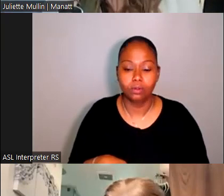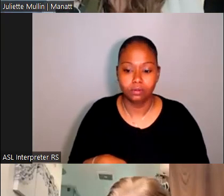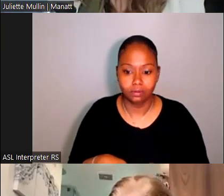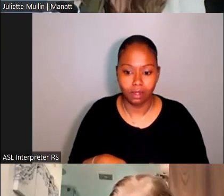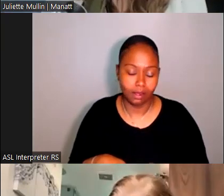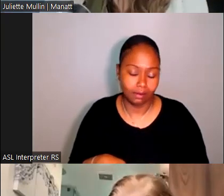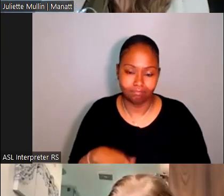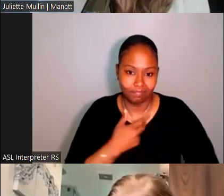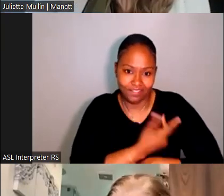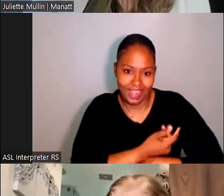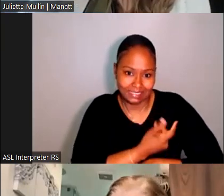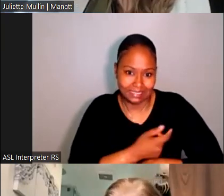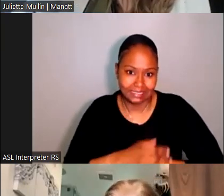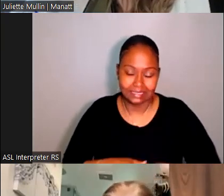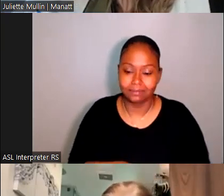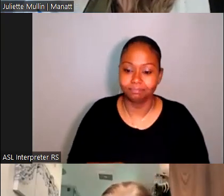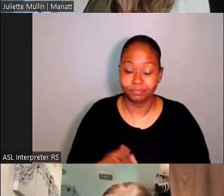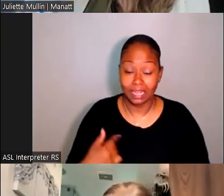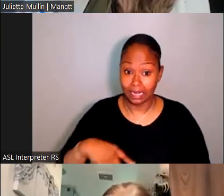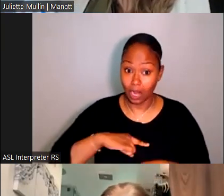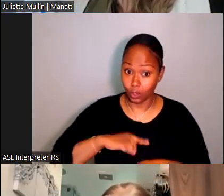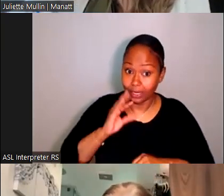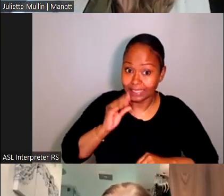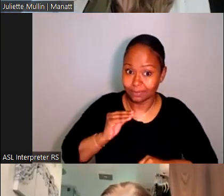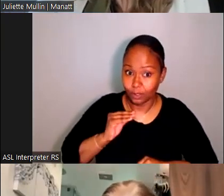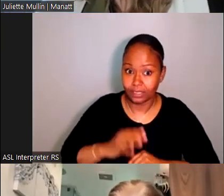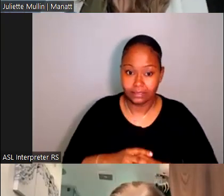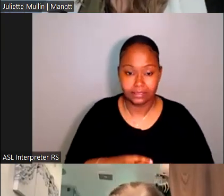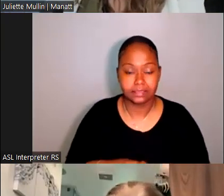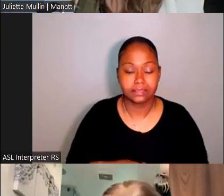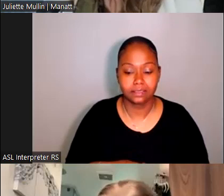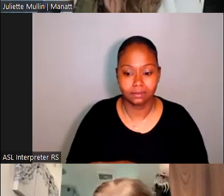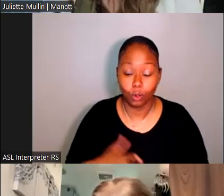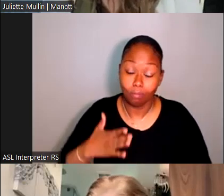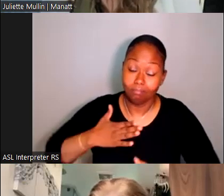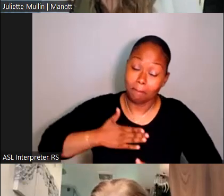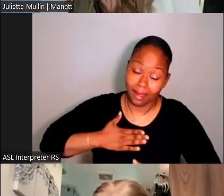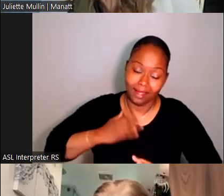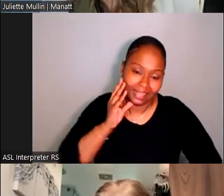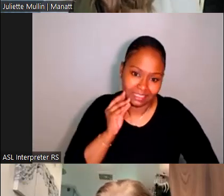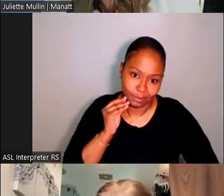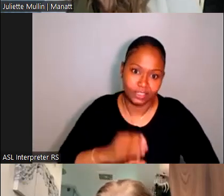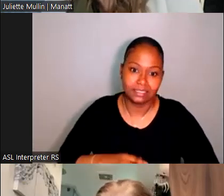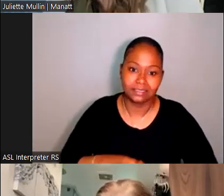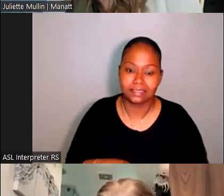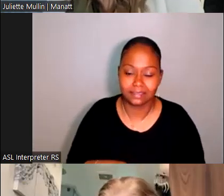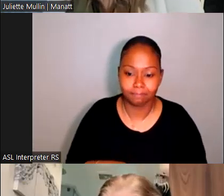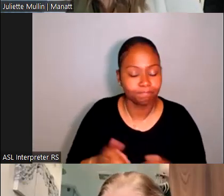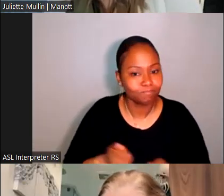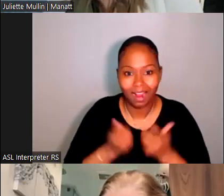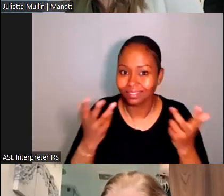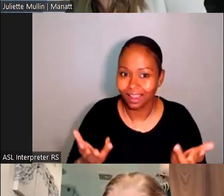vaccines. So in our experience, at least in my experience, a lot of